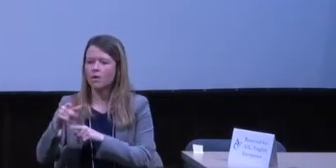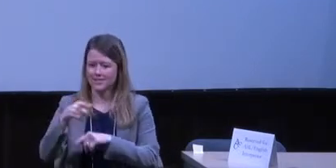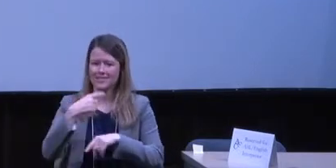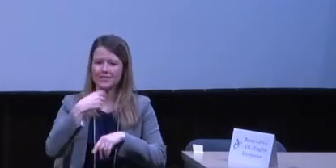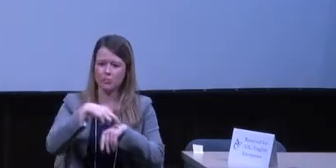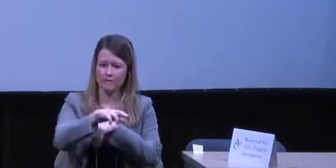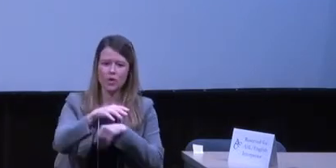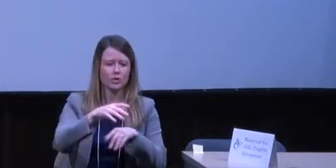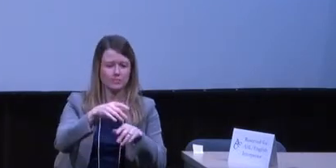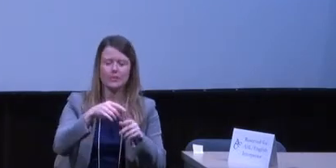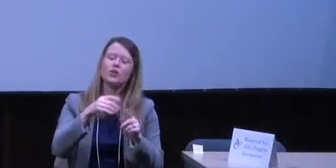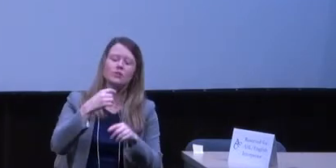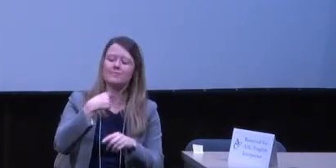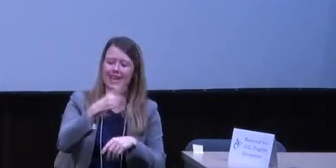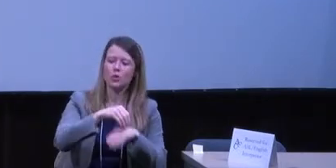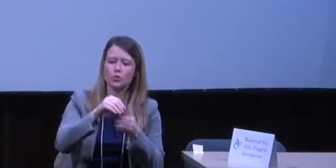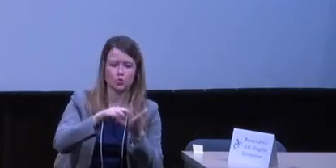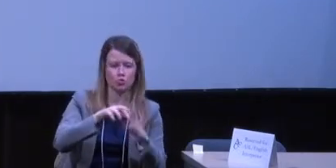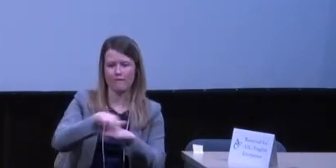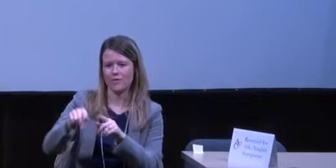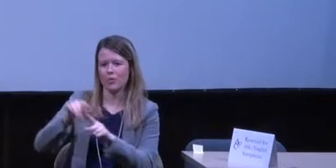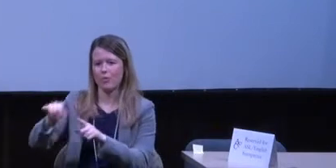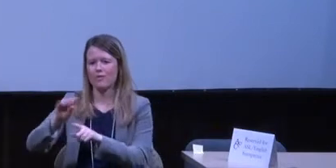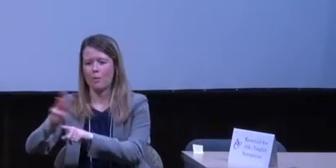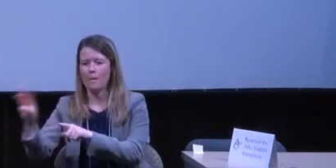to get a bigger understanding of that concept.